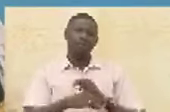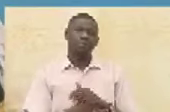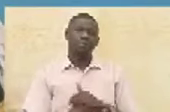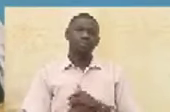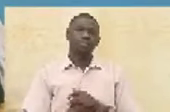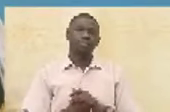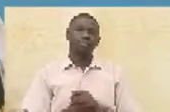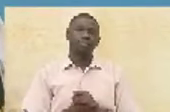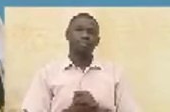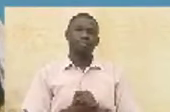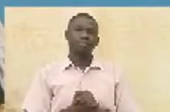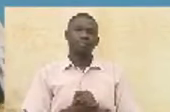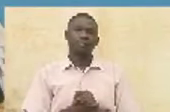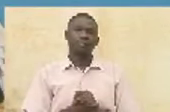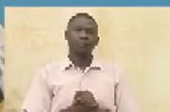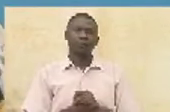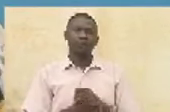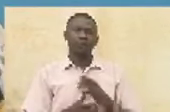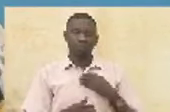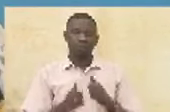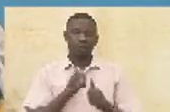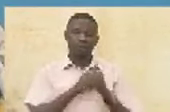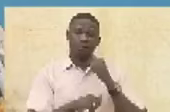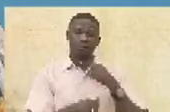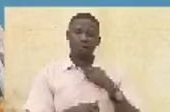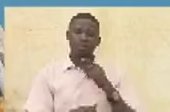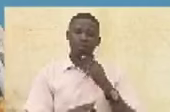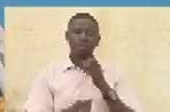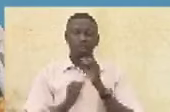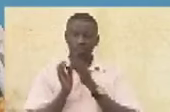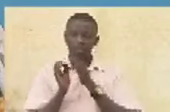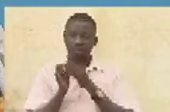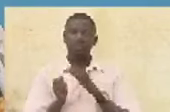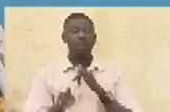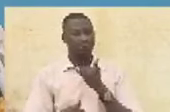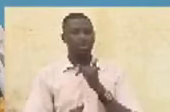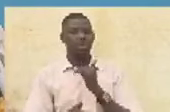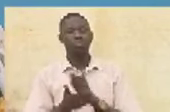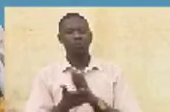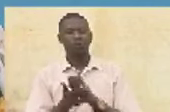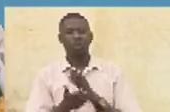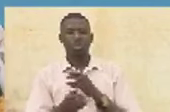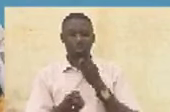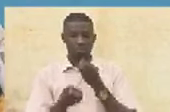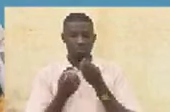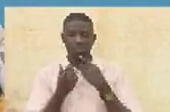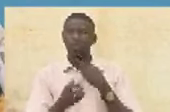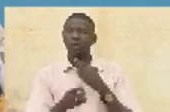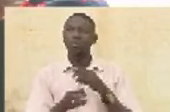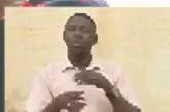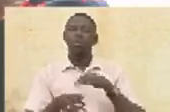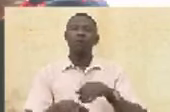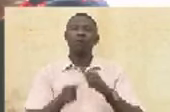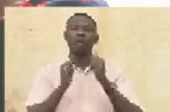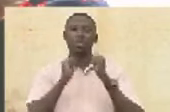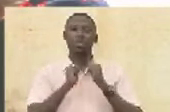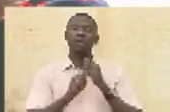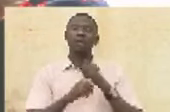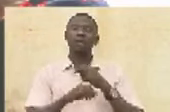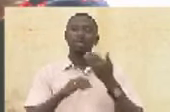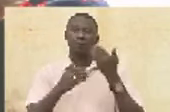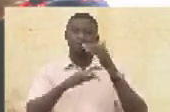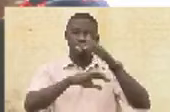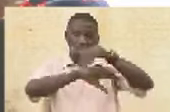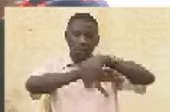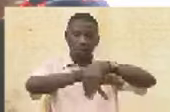night. I came back to my mate and I informed her that, well, they told me that it was at night when the